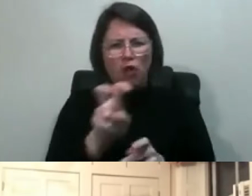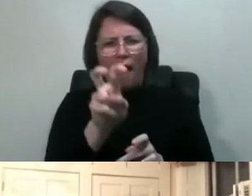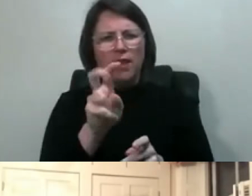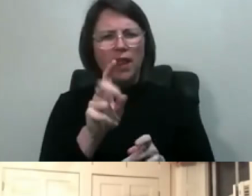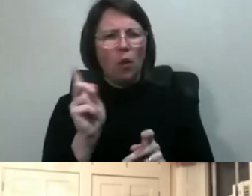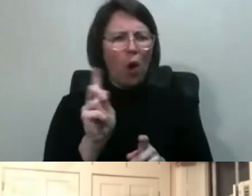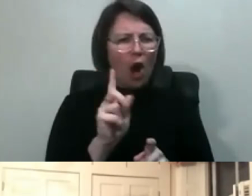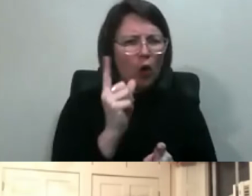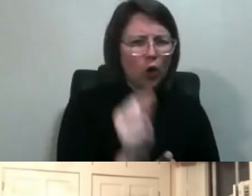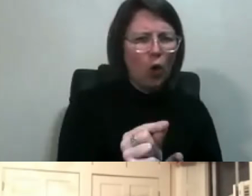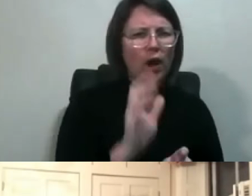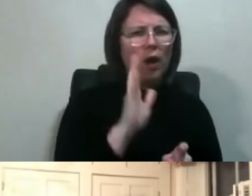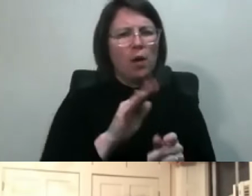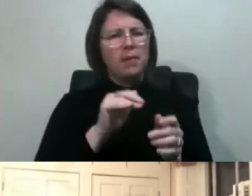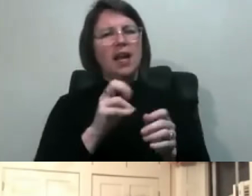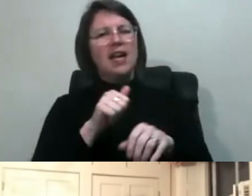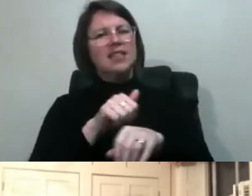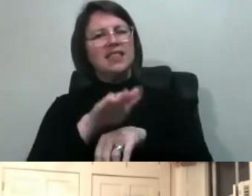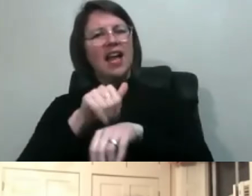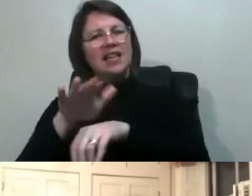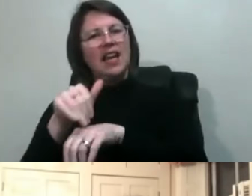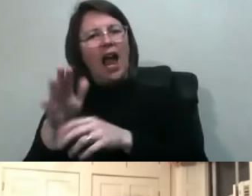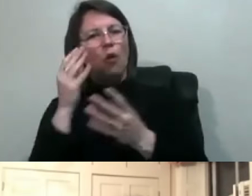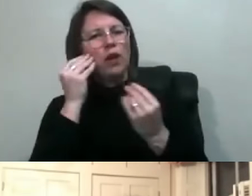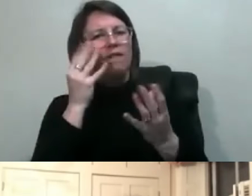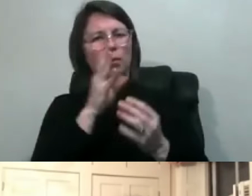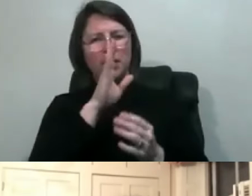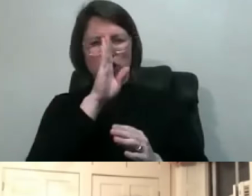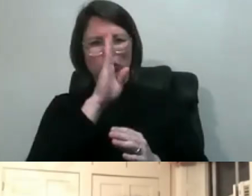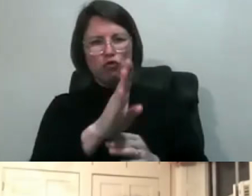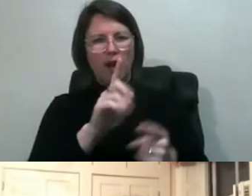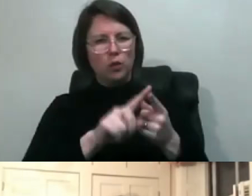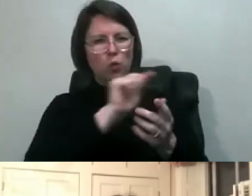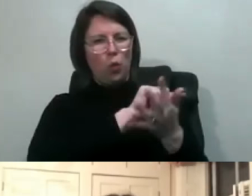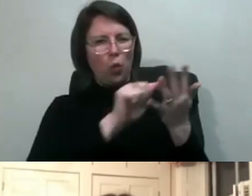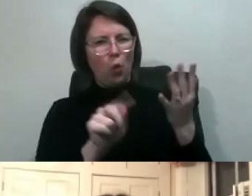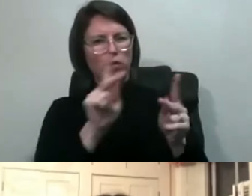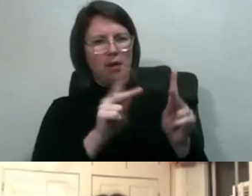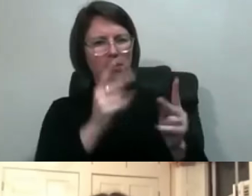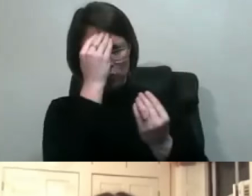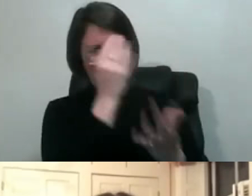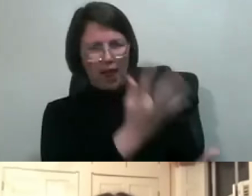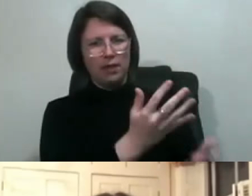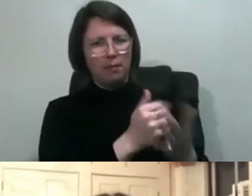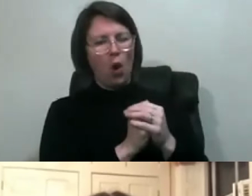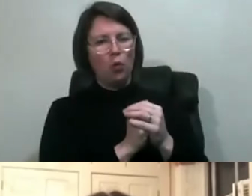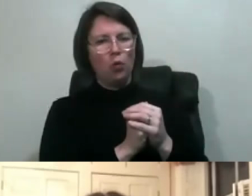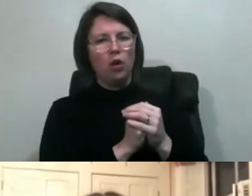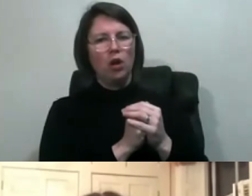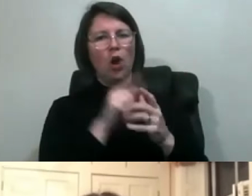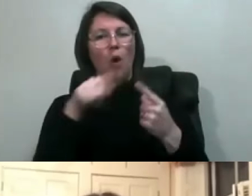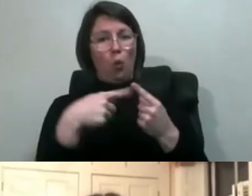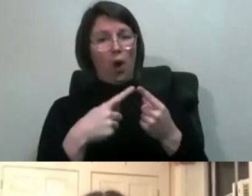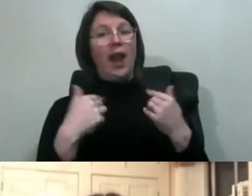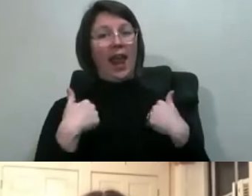out, sending out information directly to those folks to let them know. Once I do have